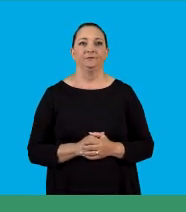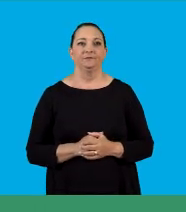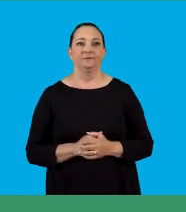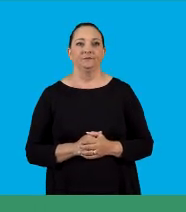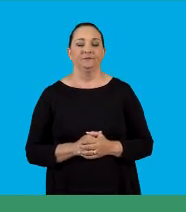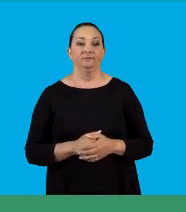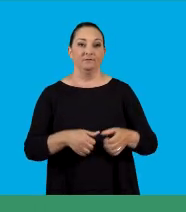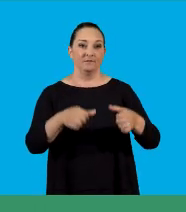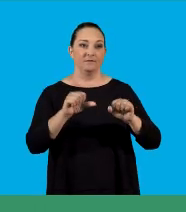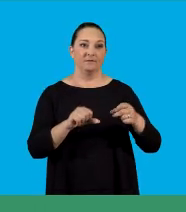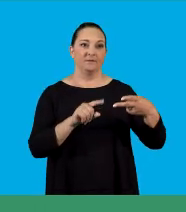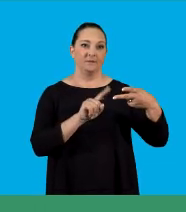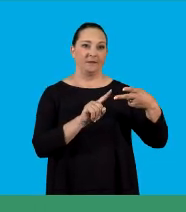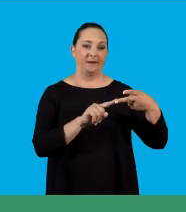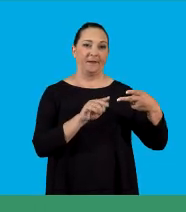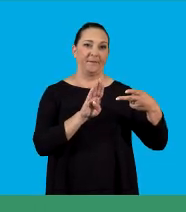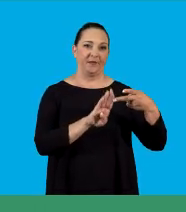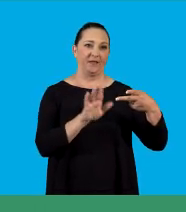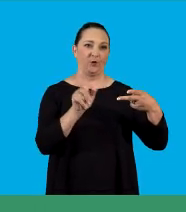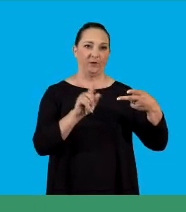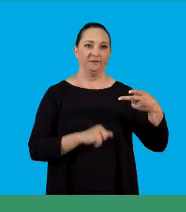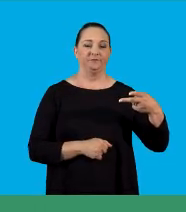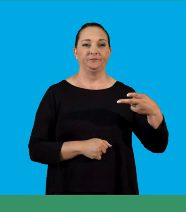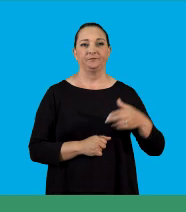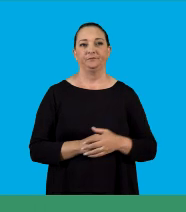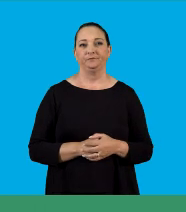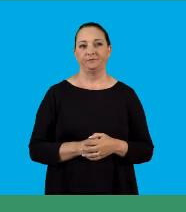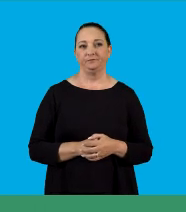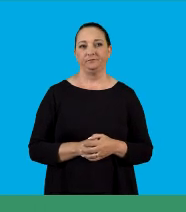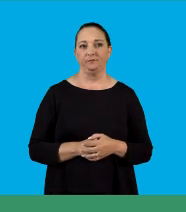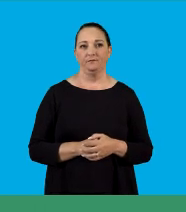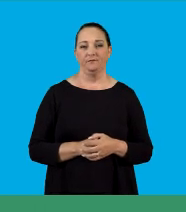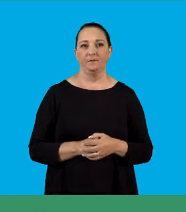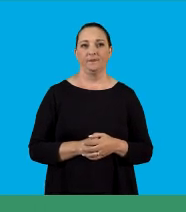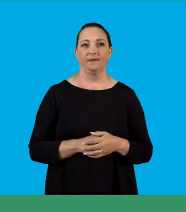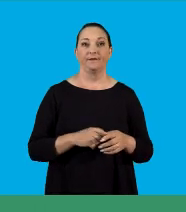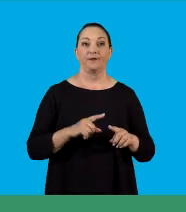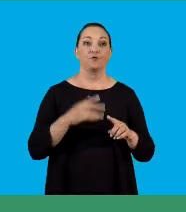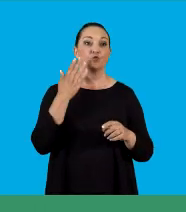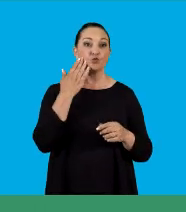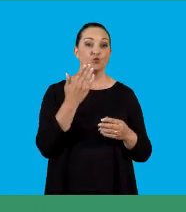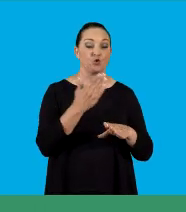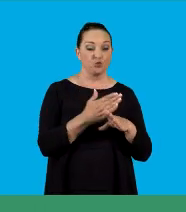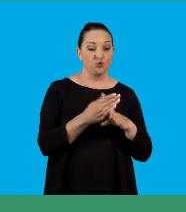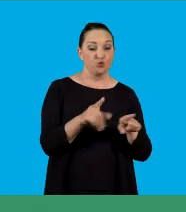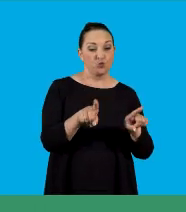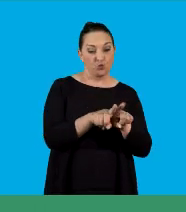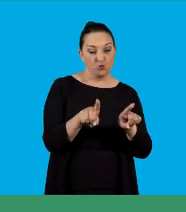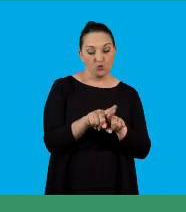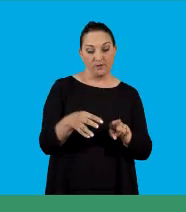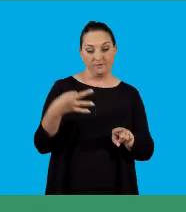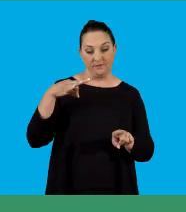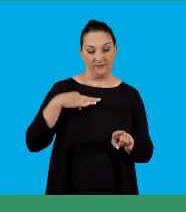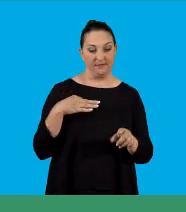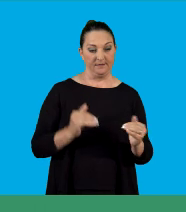move on to the second question. Human resource managers must ensure workers who perform the same duties are